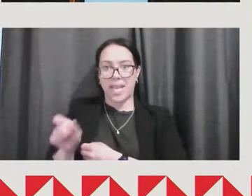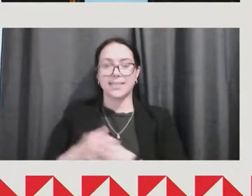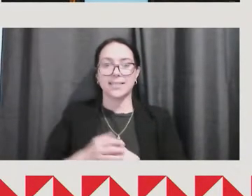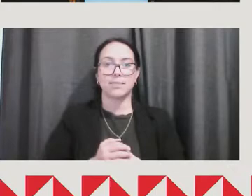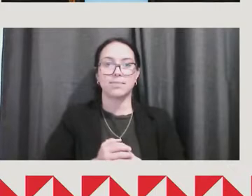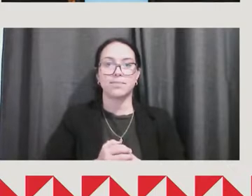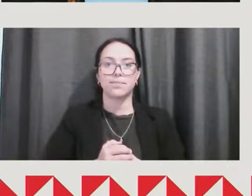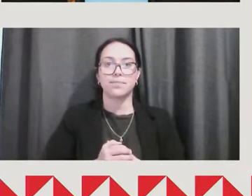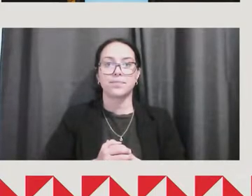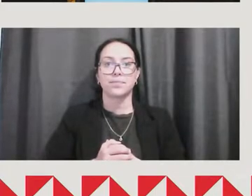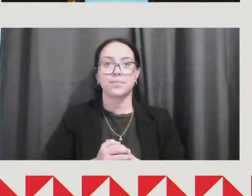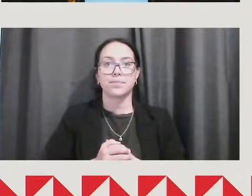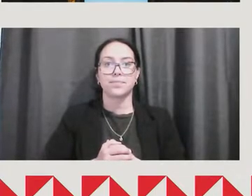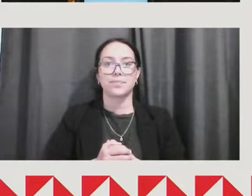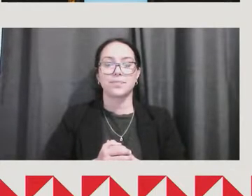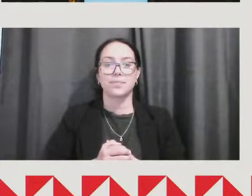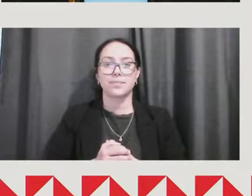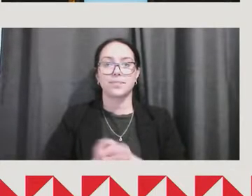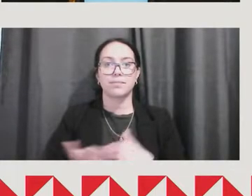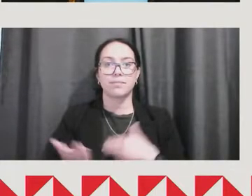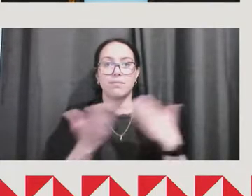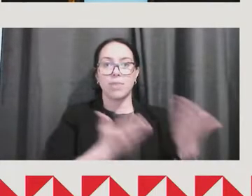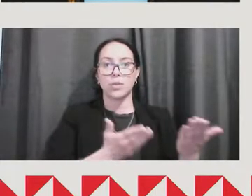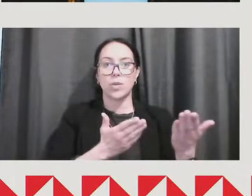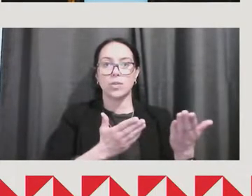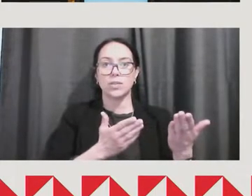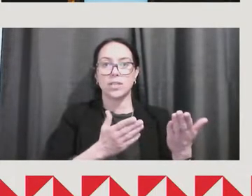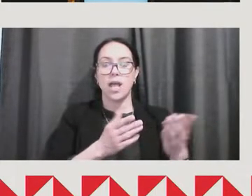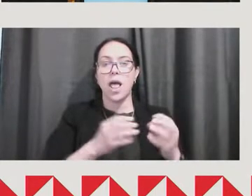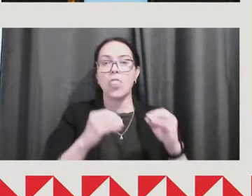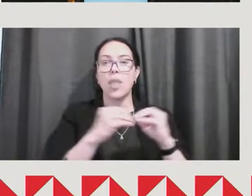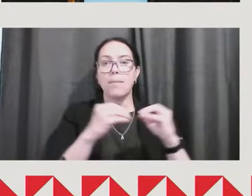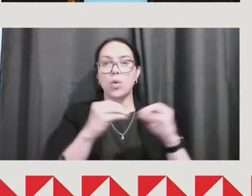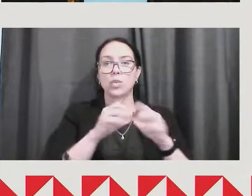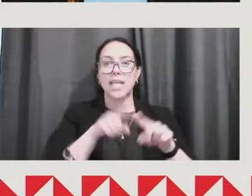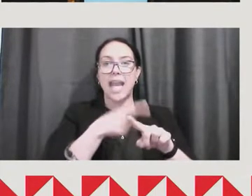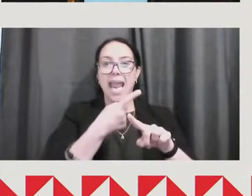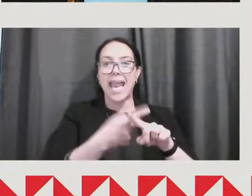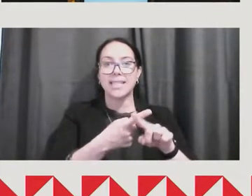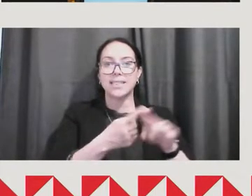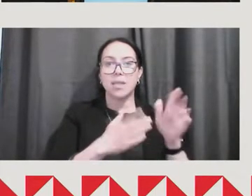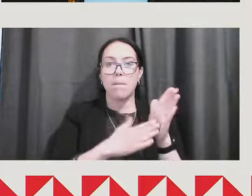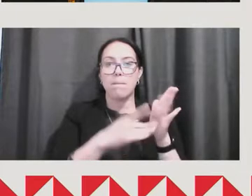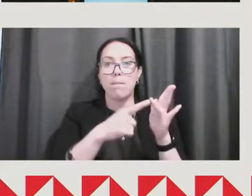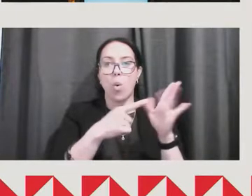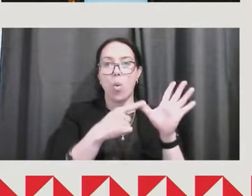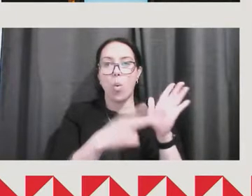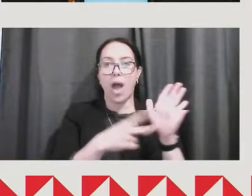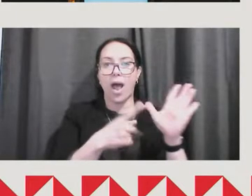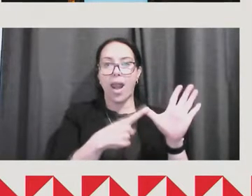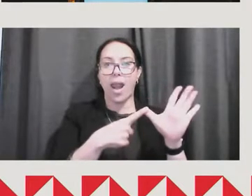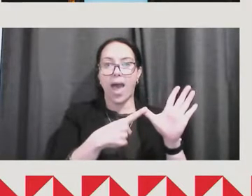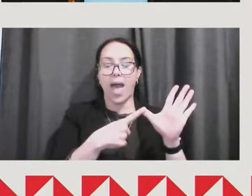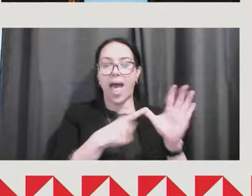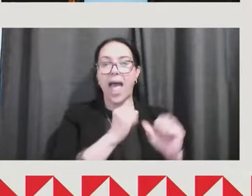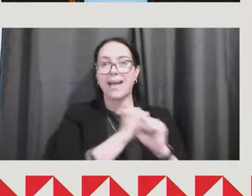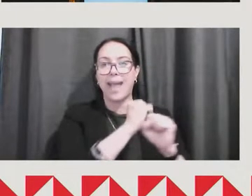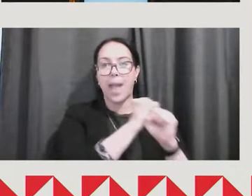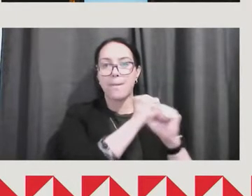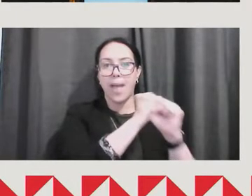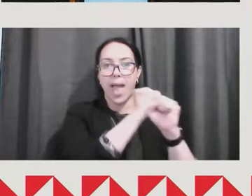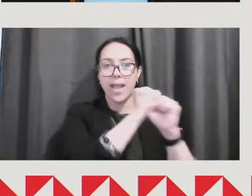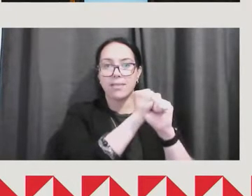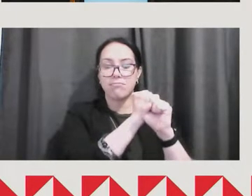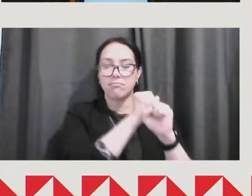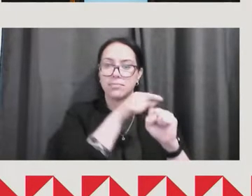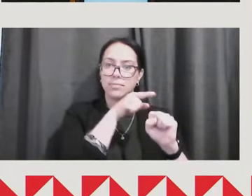passed on to the boosted ex Moana campaign that has been mentioned earlier today thank you Carmel um but the boosted X Moana campaign is really